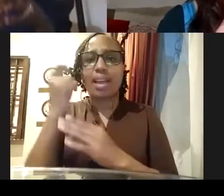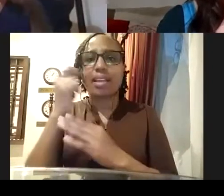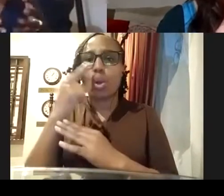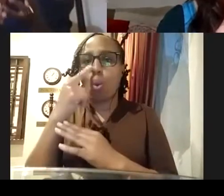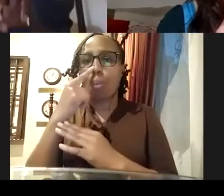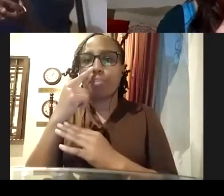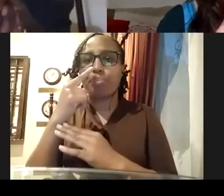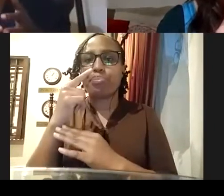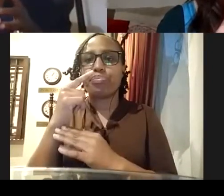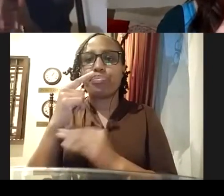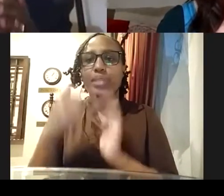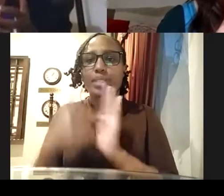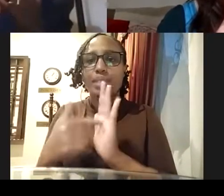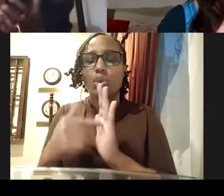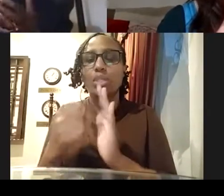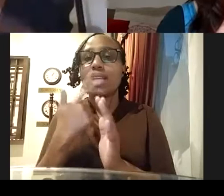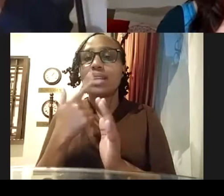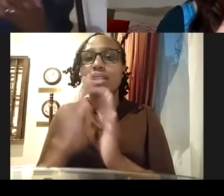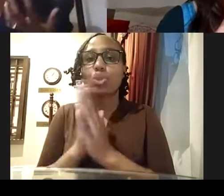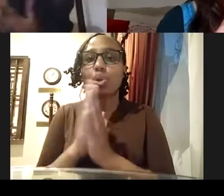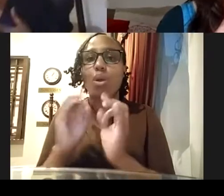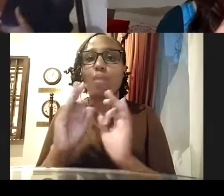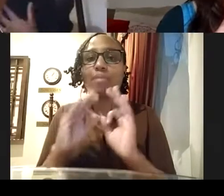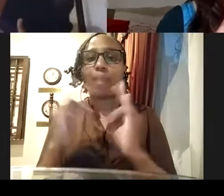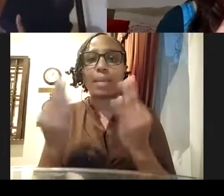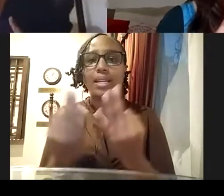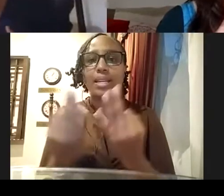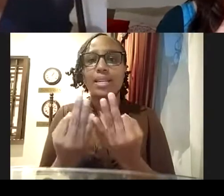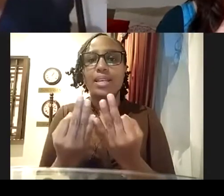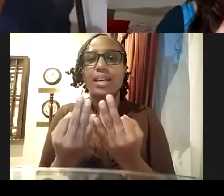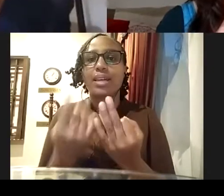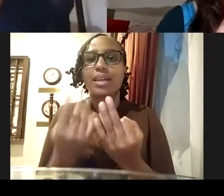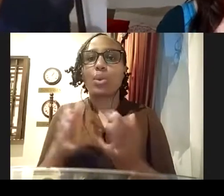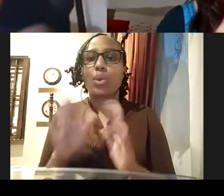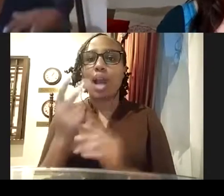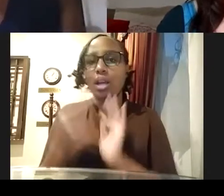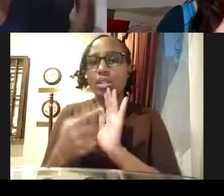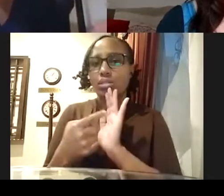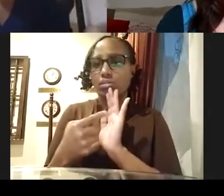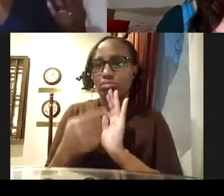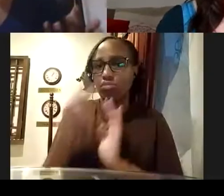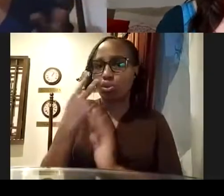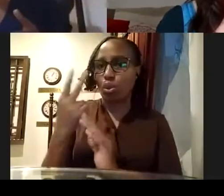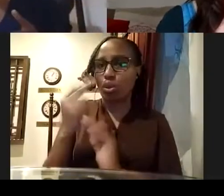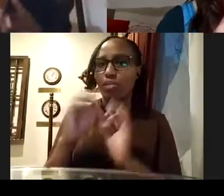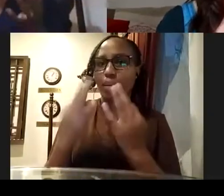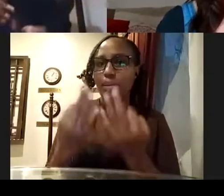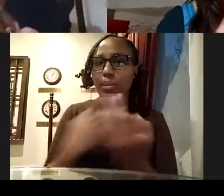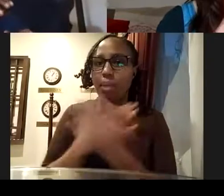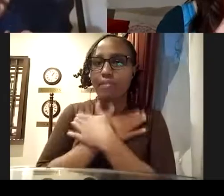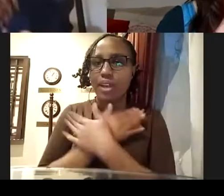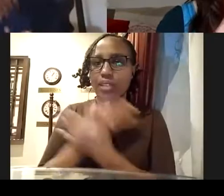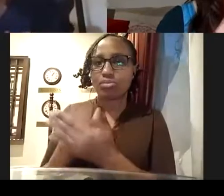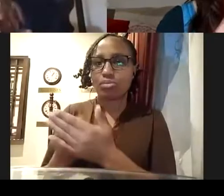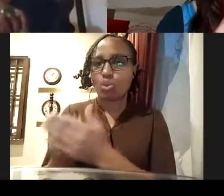So telling the story of a family, and a family in the way that I saw them, the way that I grew up with them, in the way that my friends and my peers grew up with them, that gave